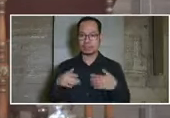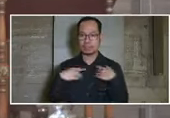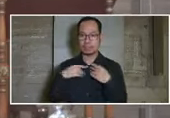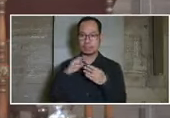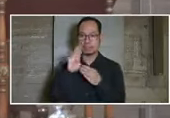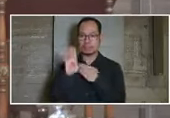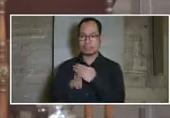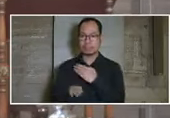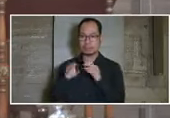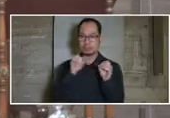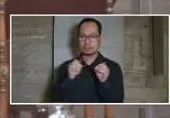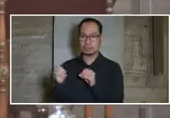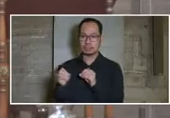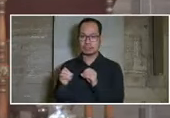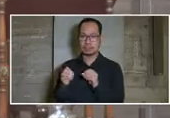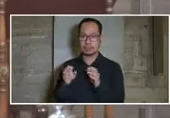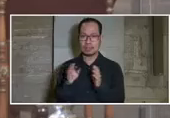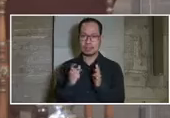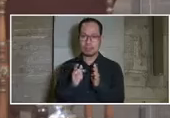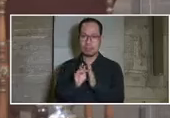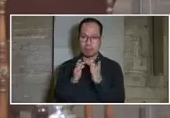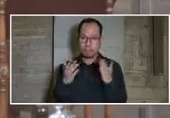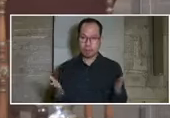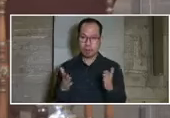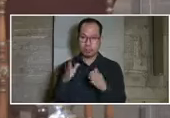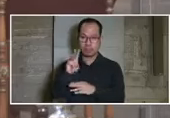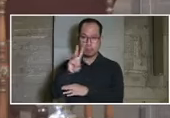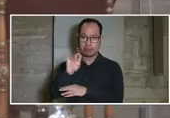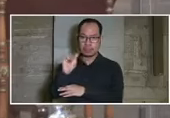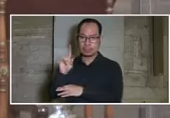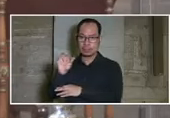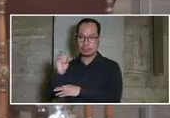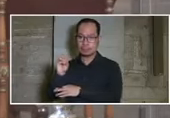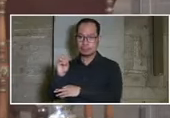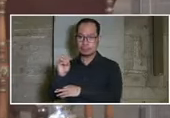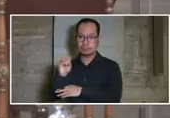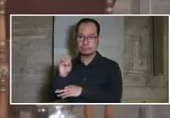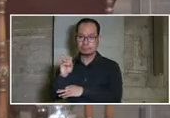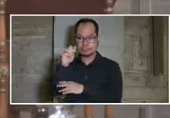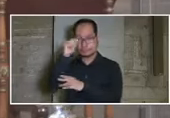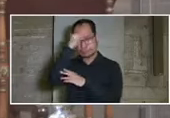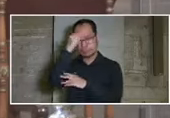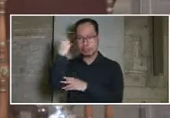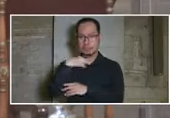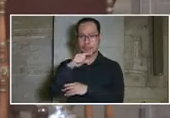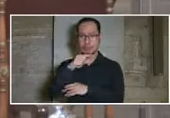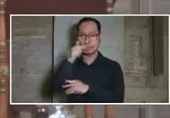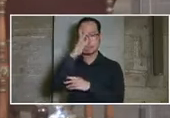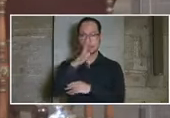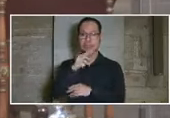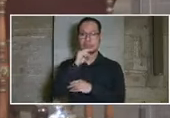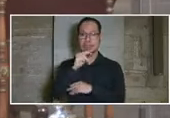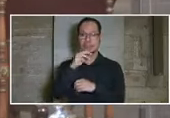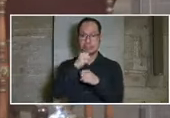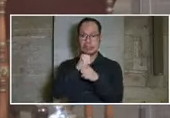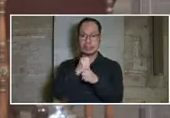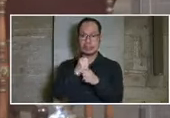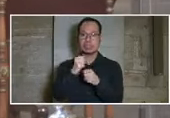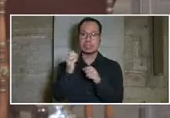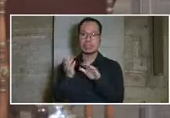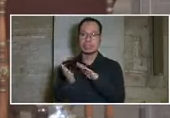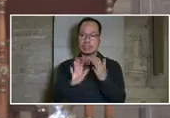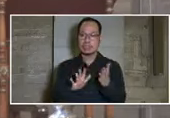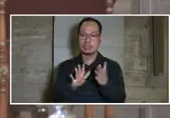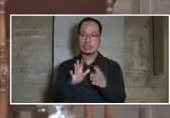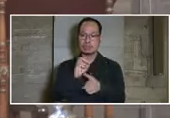The Book of Wisdom would like to remind us, God did not make death, nor does He